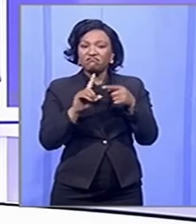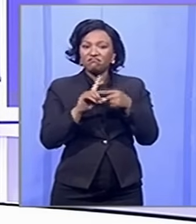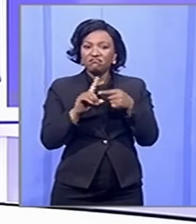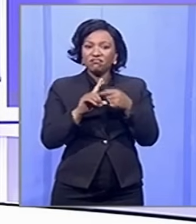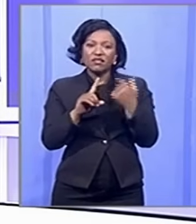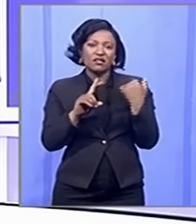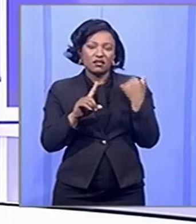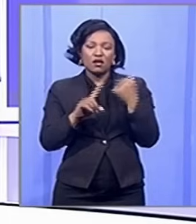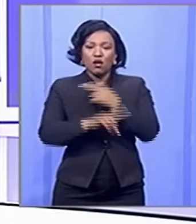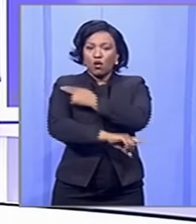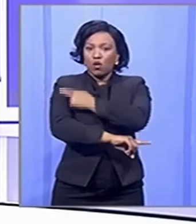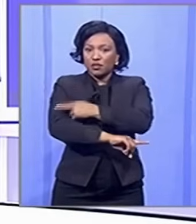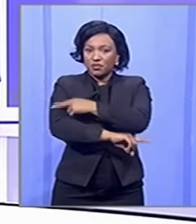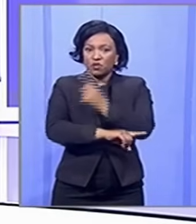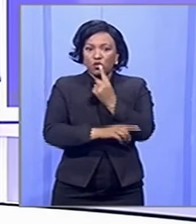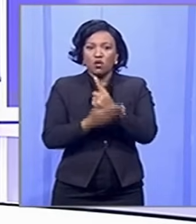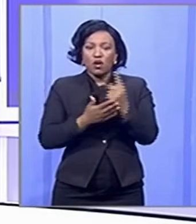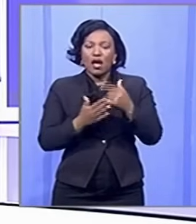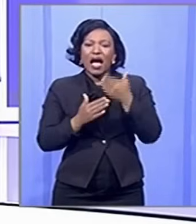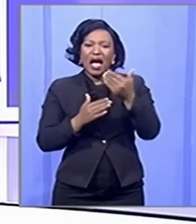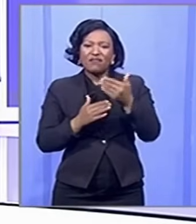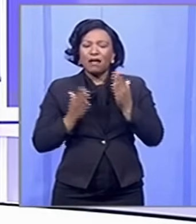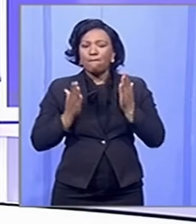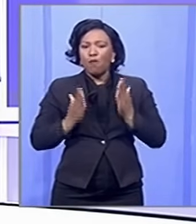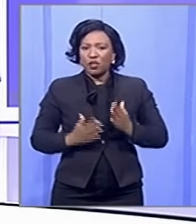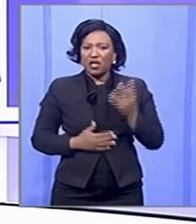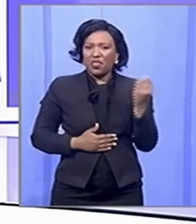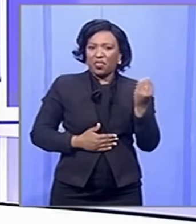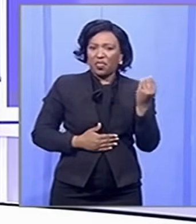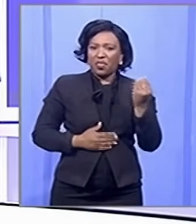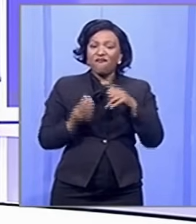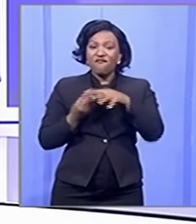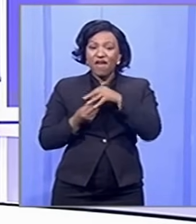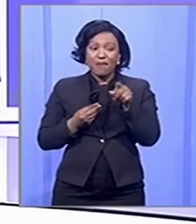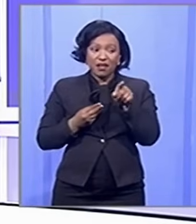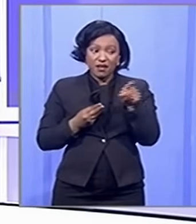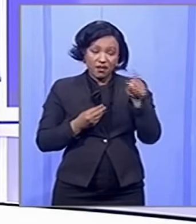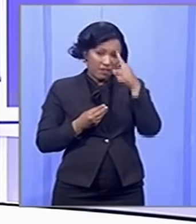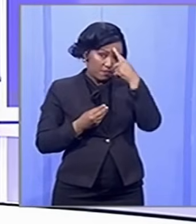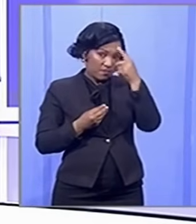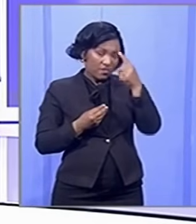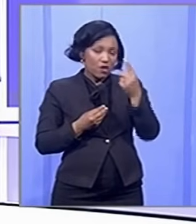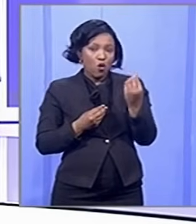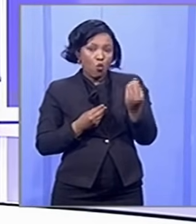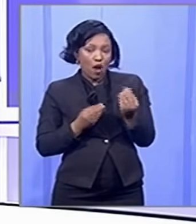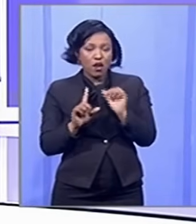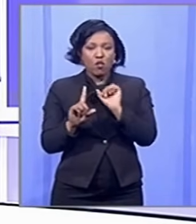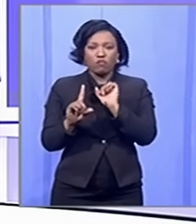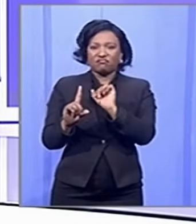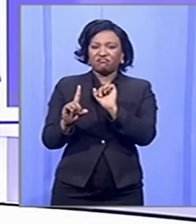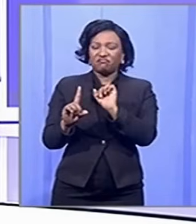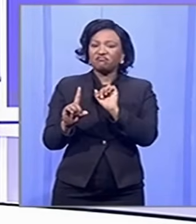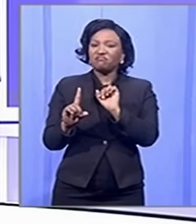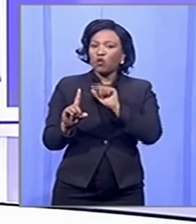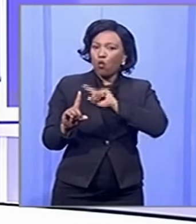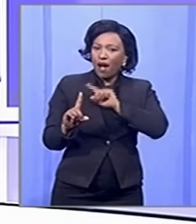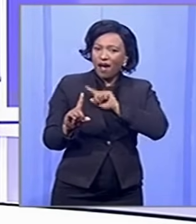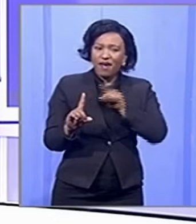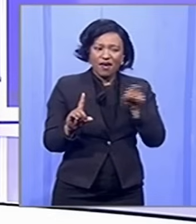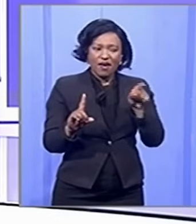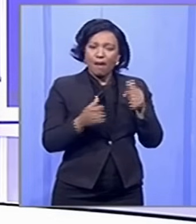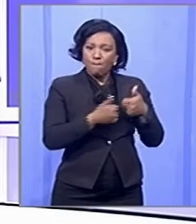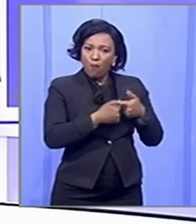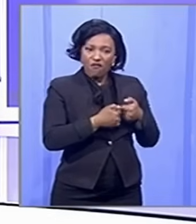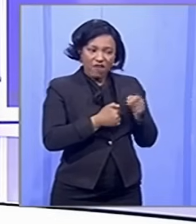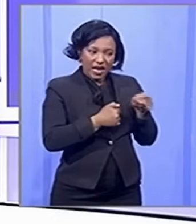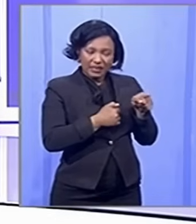bekeng morago ga go hwetša dikgobalo. Balapa ba dumela gore ngwana wa bona o hlokofetše ka lebaka la tlaišo